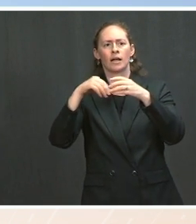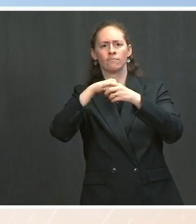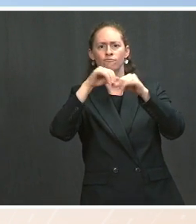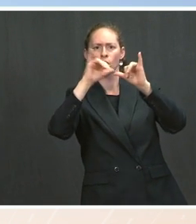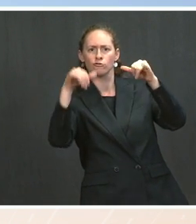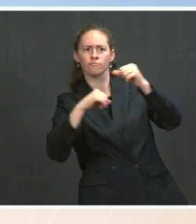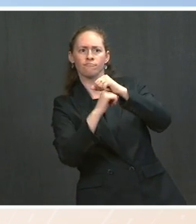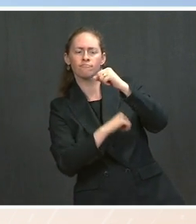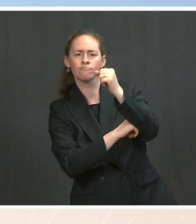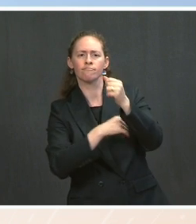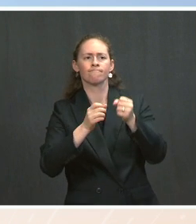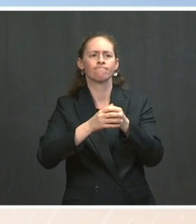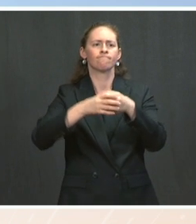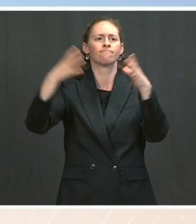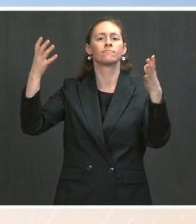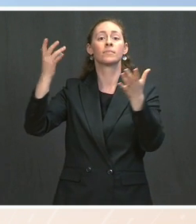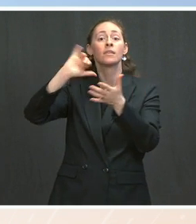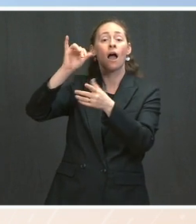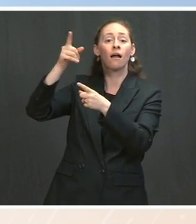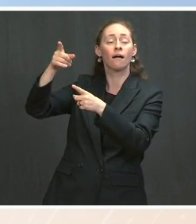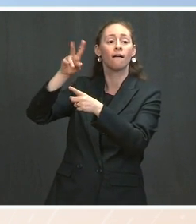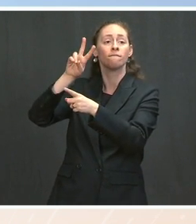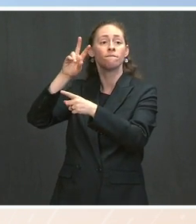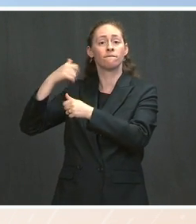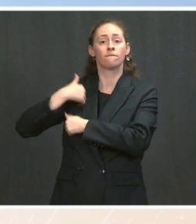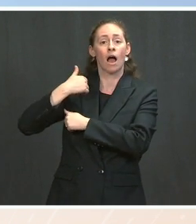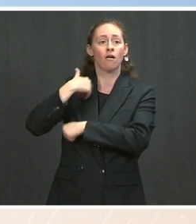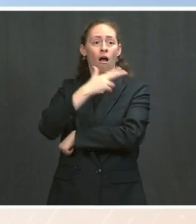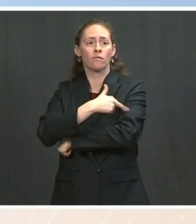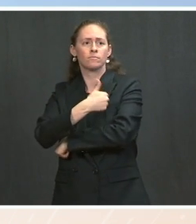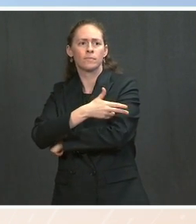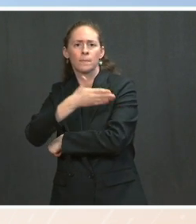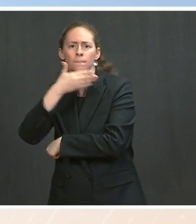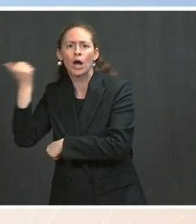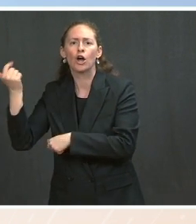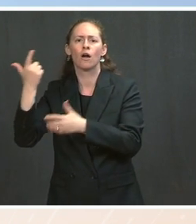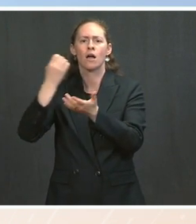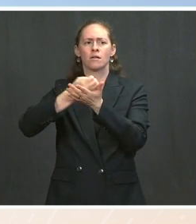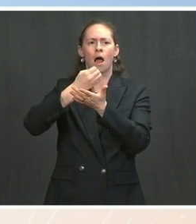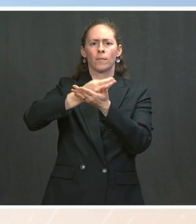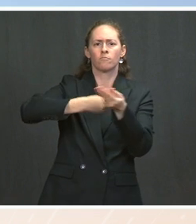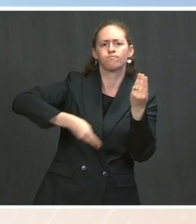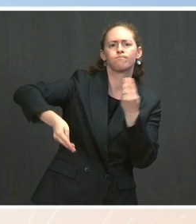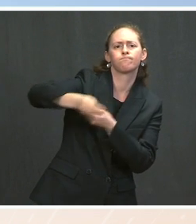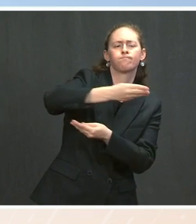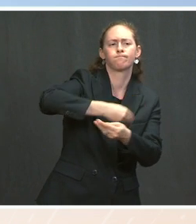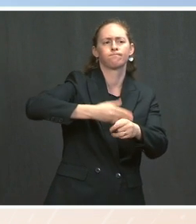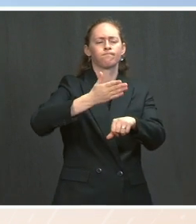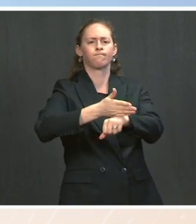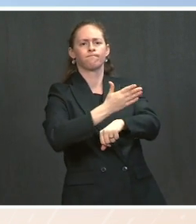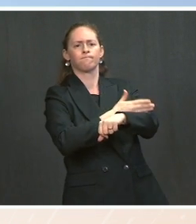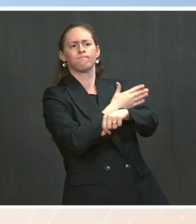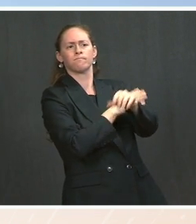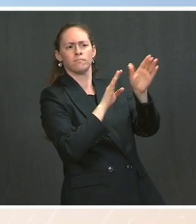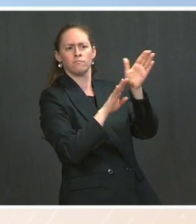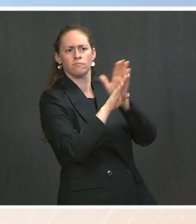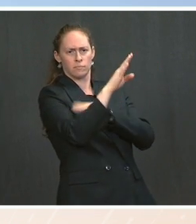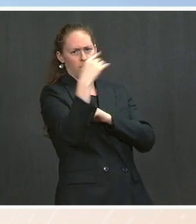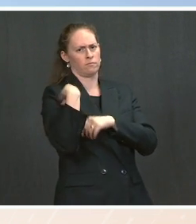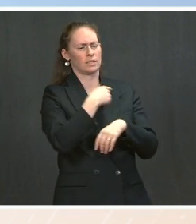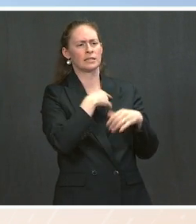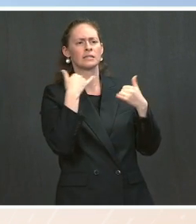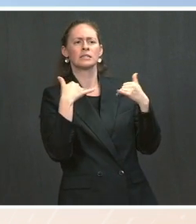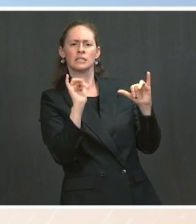veterans hospital construction, and the care economy. So we push for increased funding levels for critical transportation infrastructure like